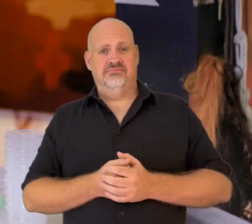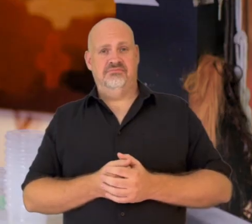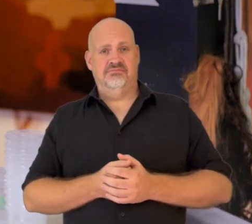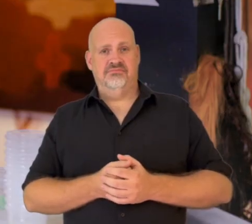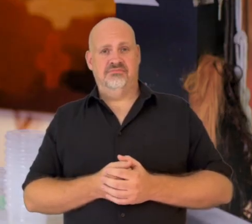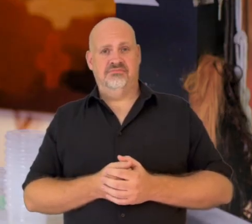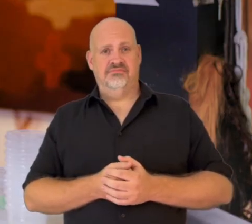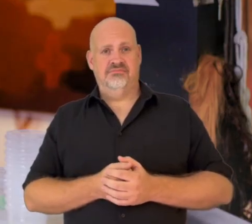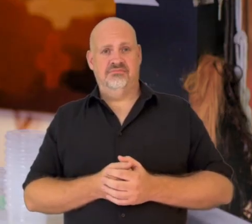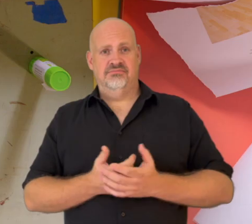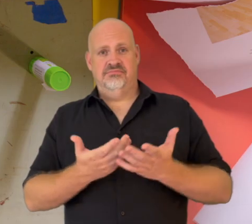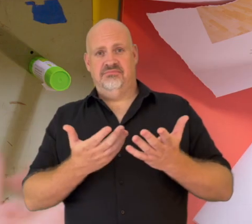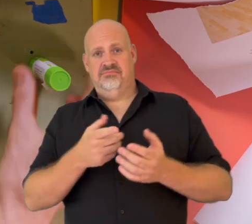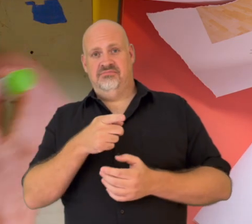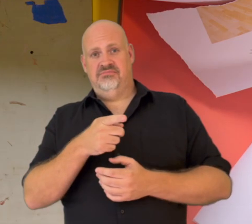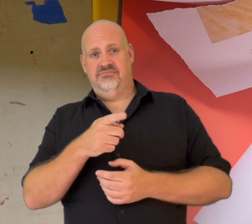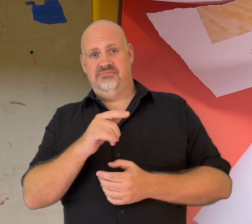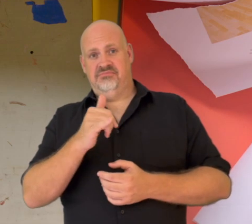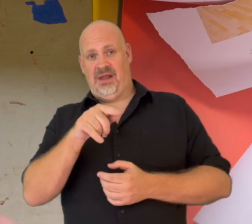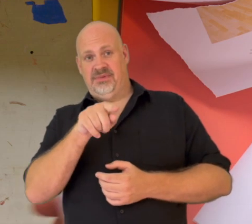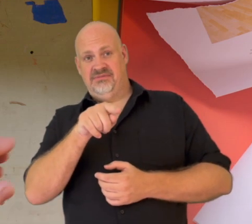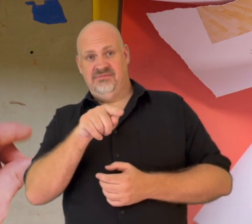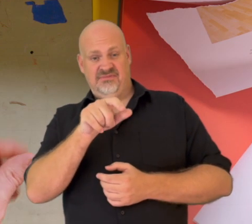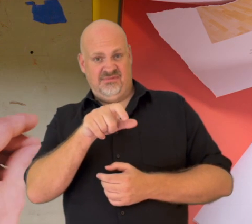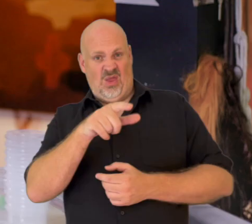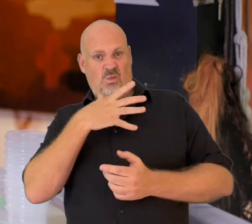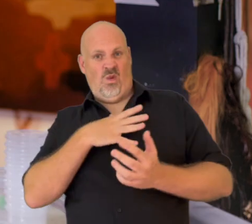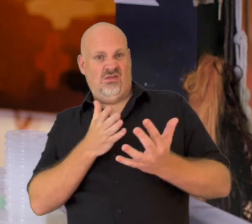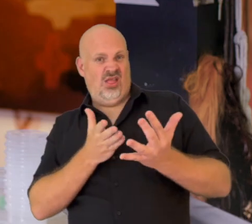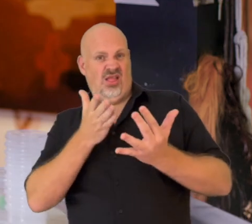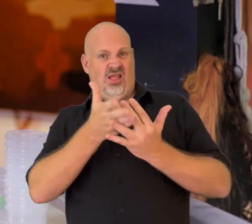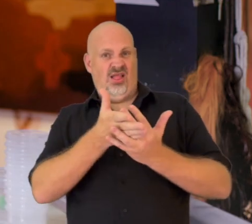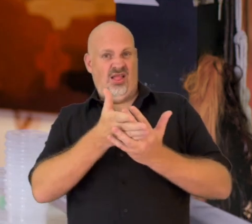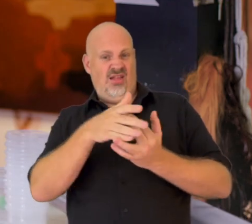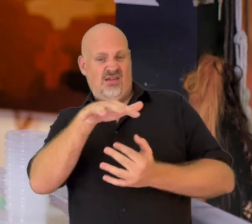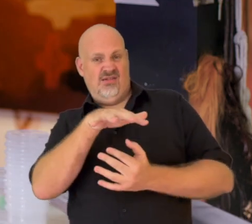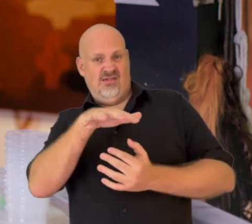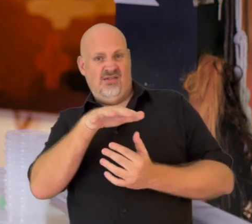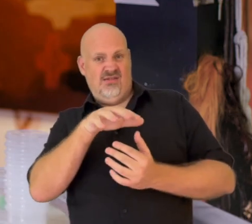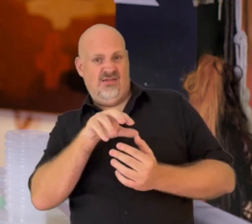these guys want to invade the space.